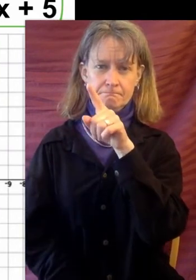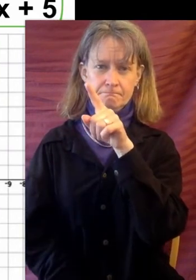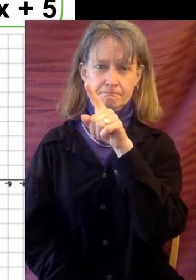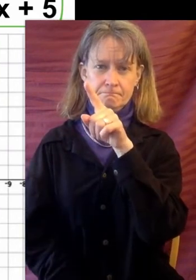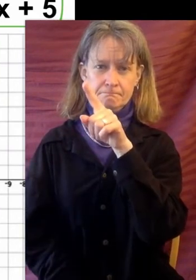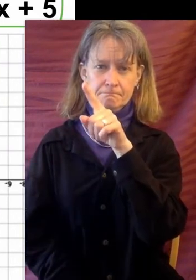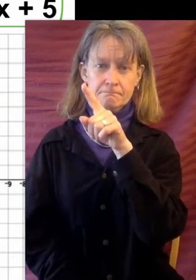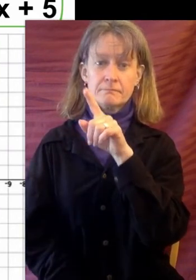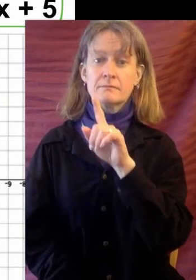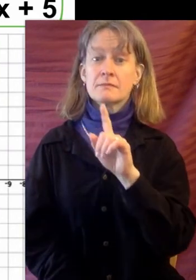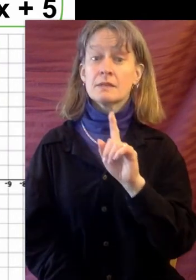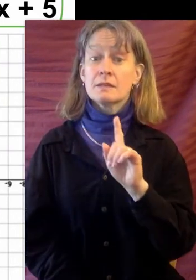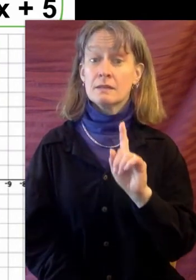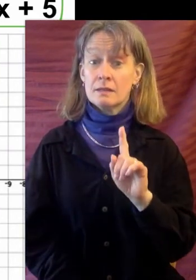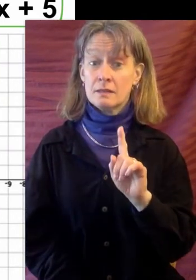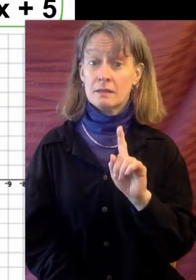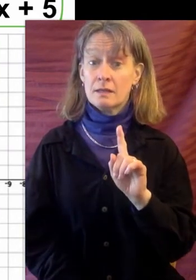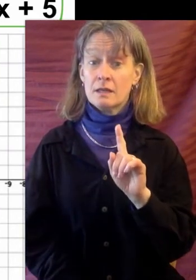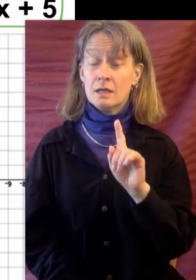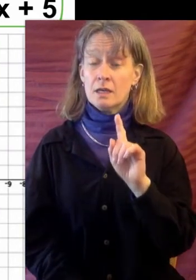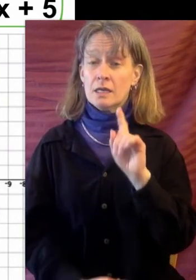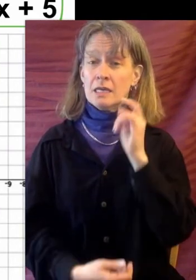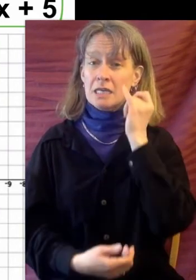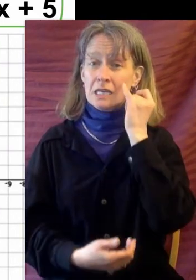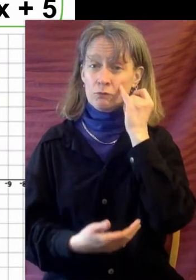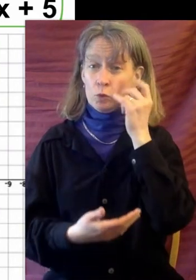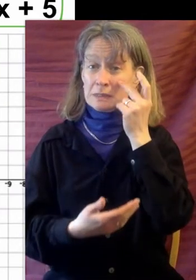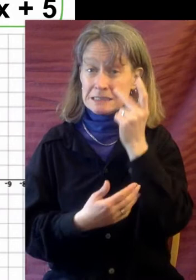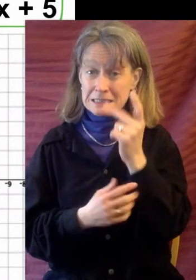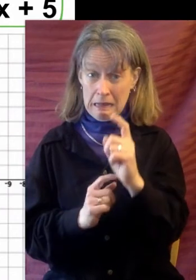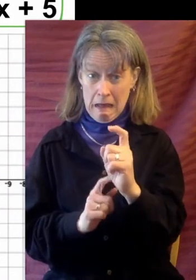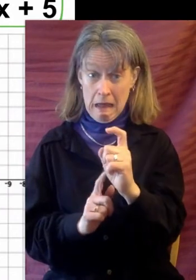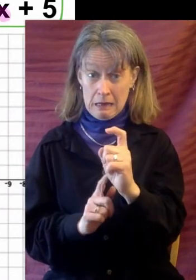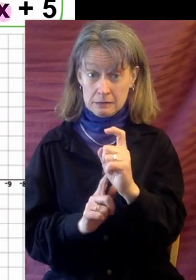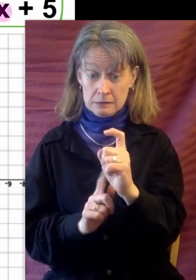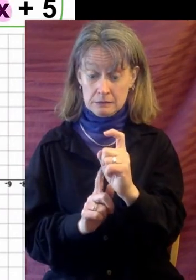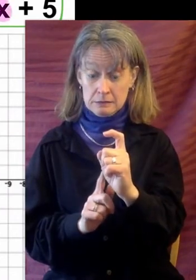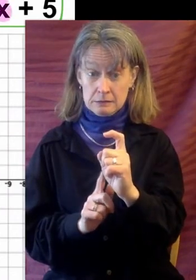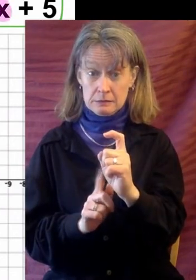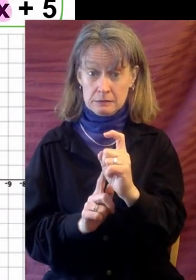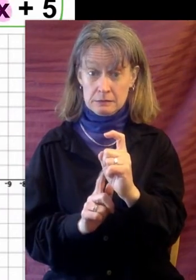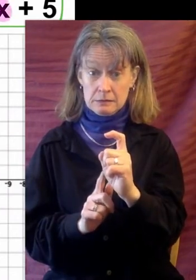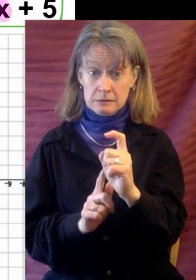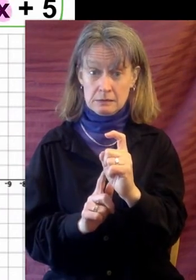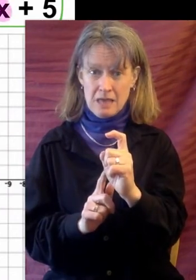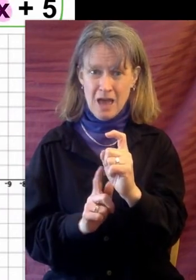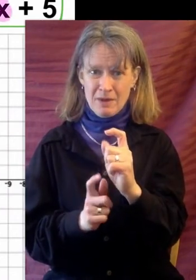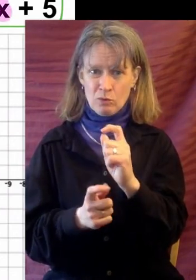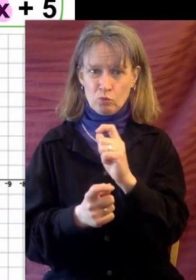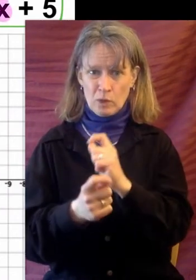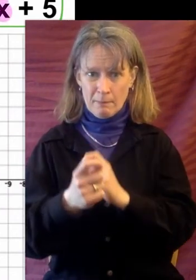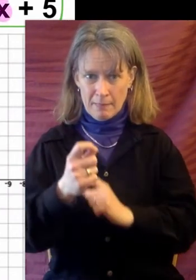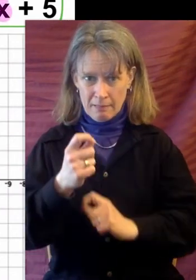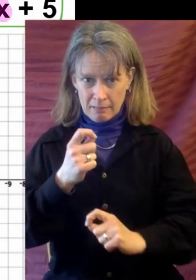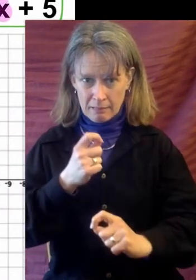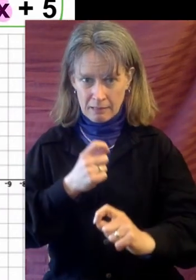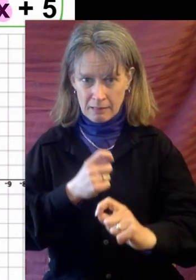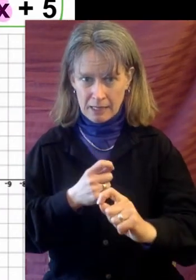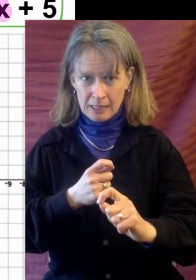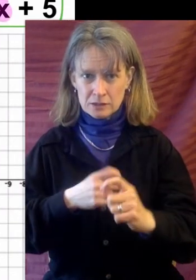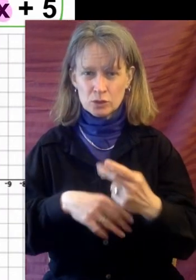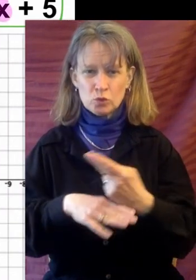But anywhere we see an x, I'm going to replace it with